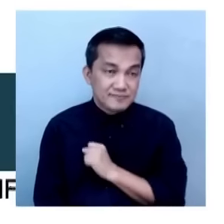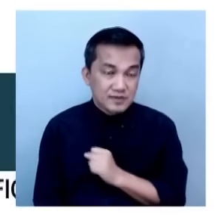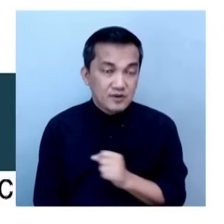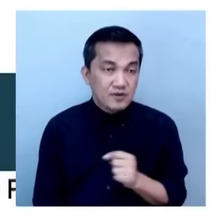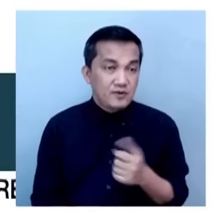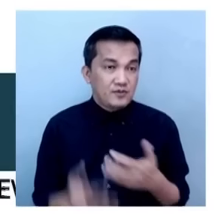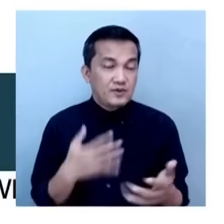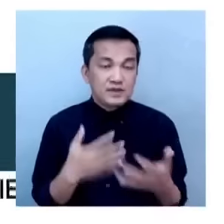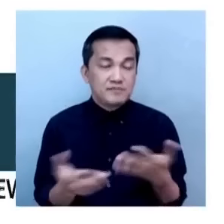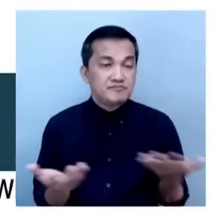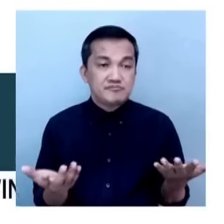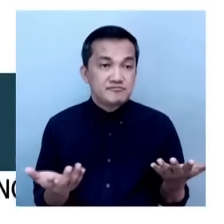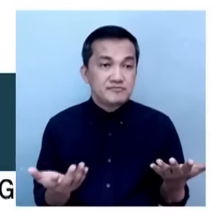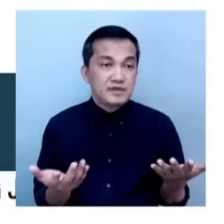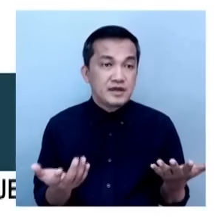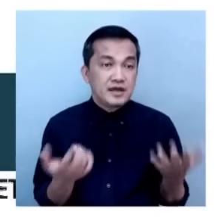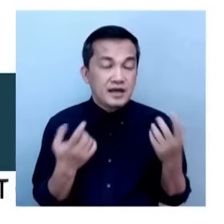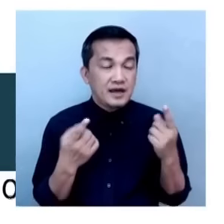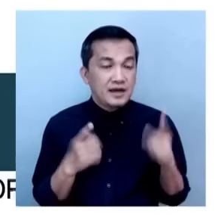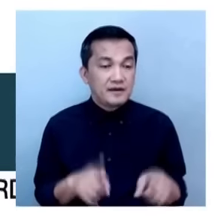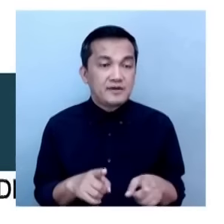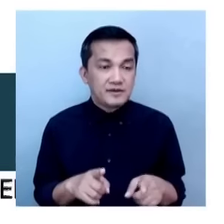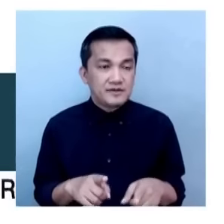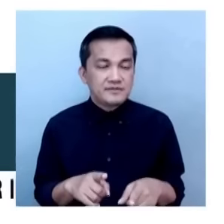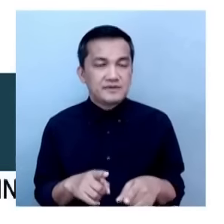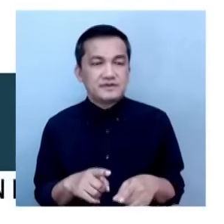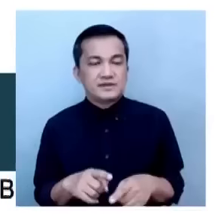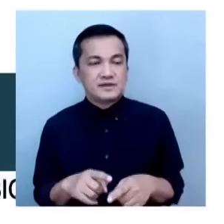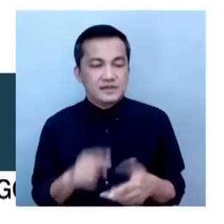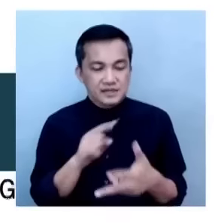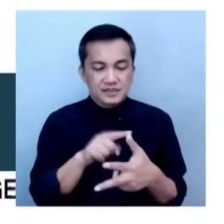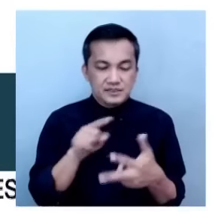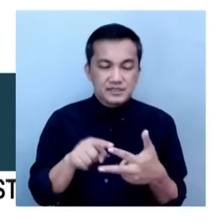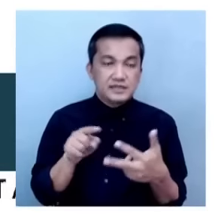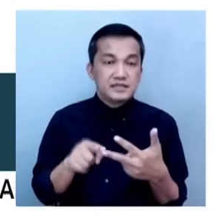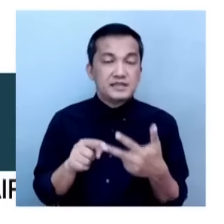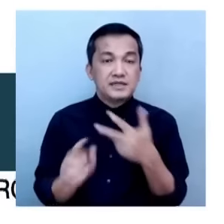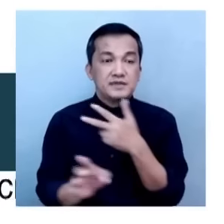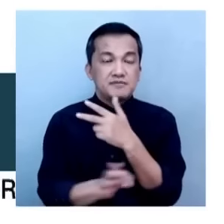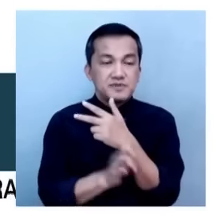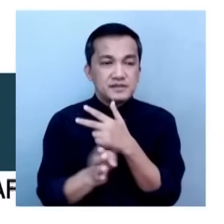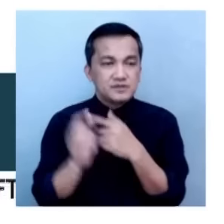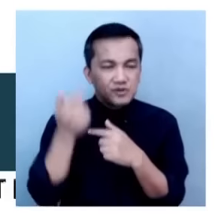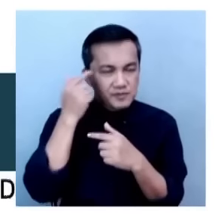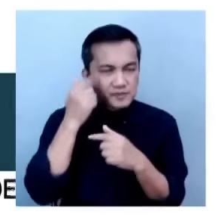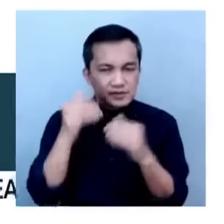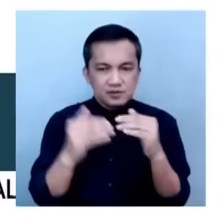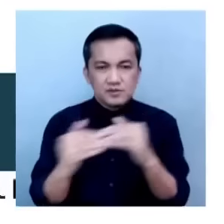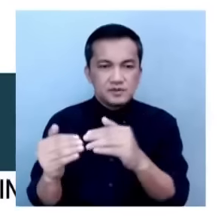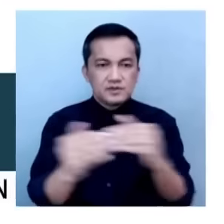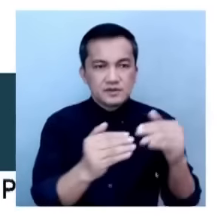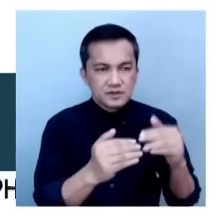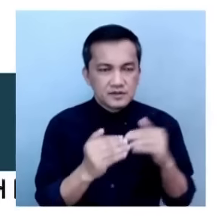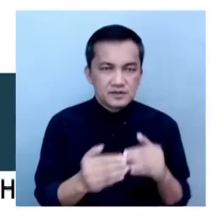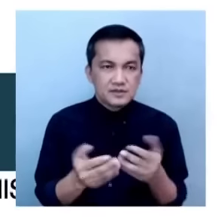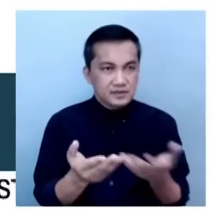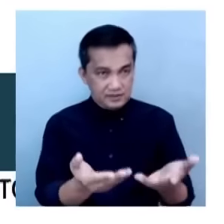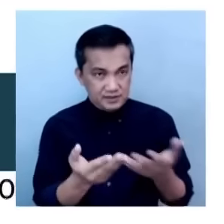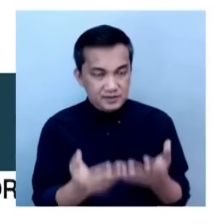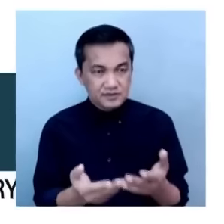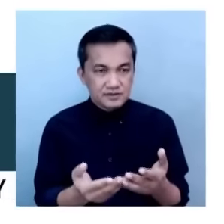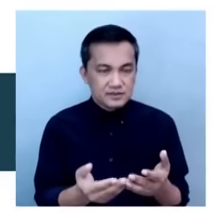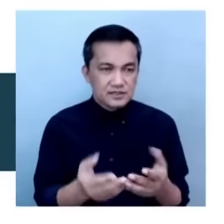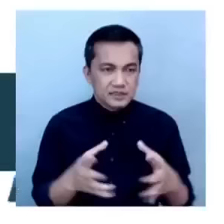to, you know, all the three branches of government being co-equal? I mean, here you are taking orders from